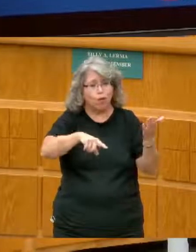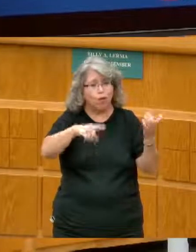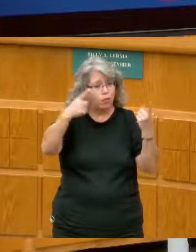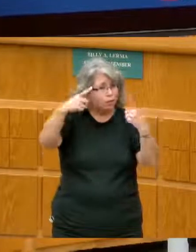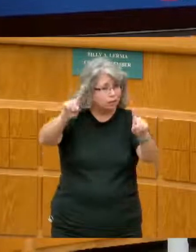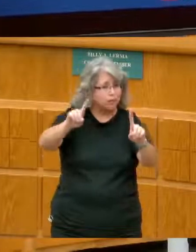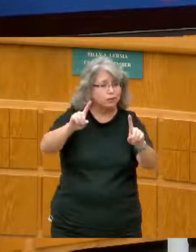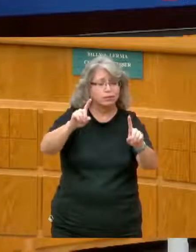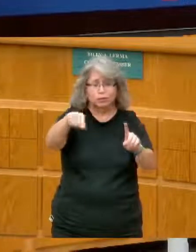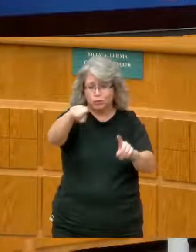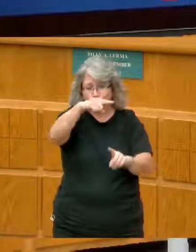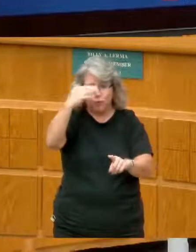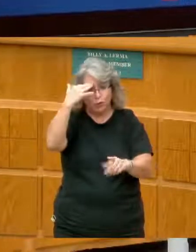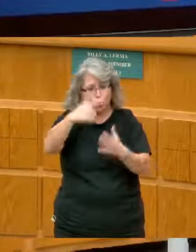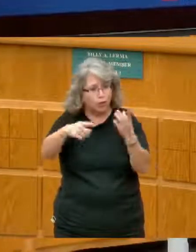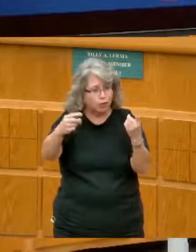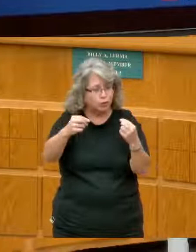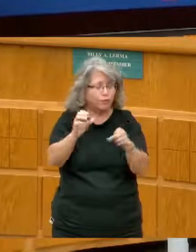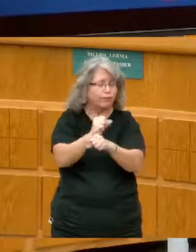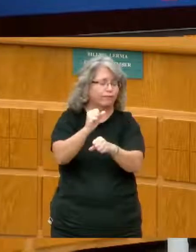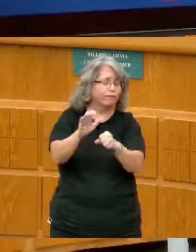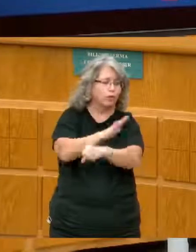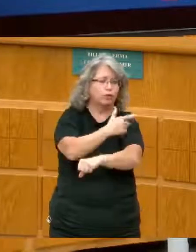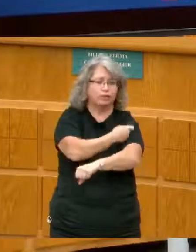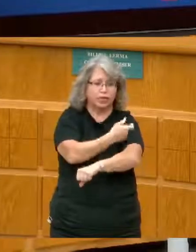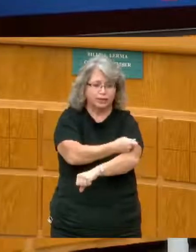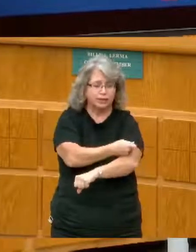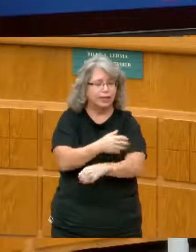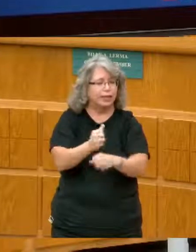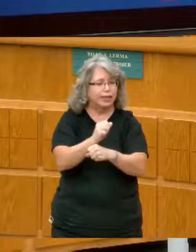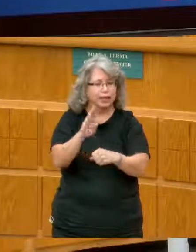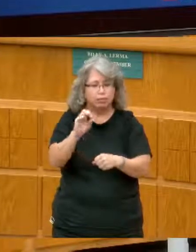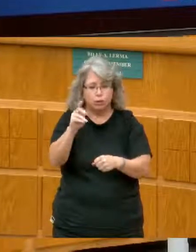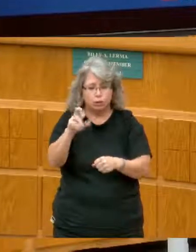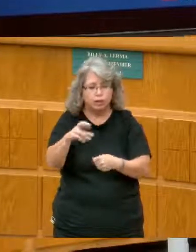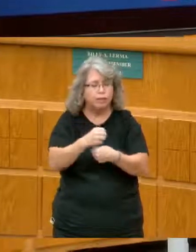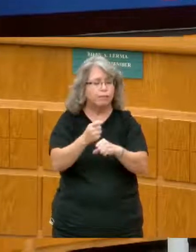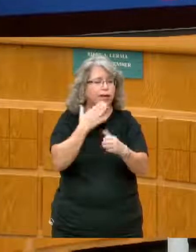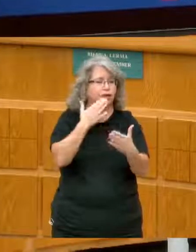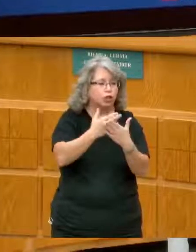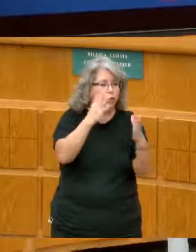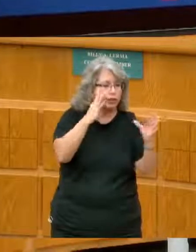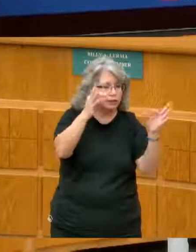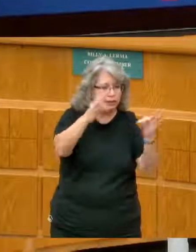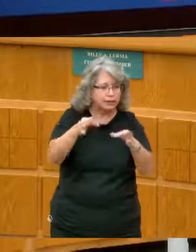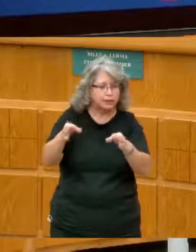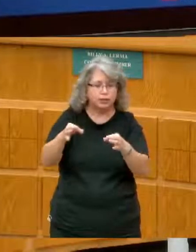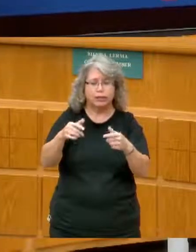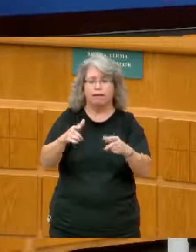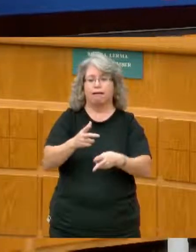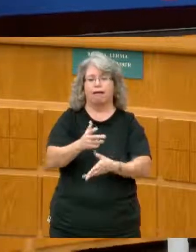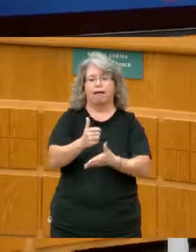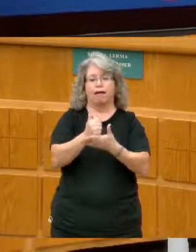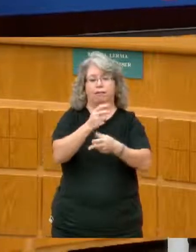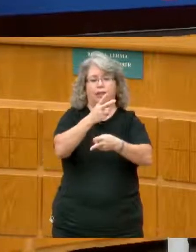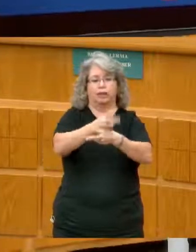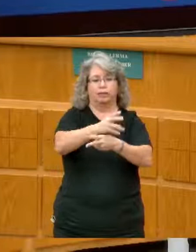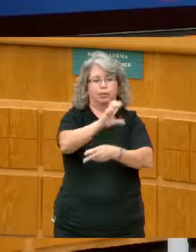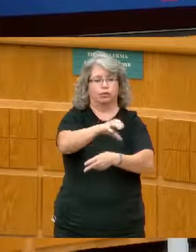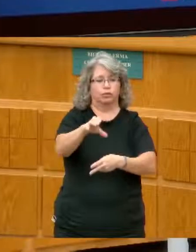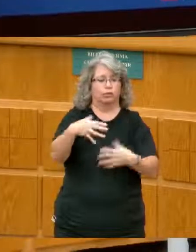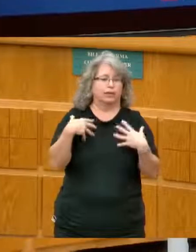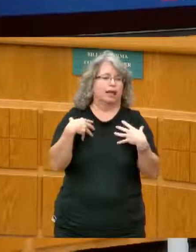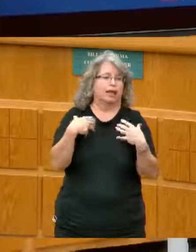fully vaccinated, get your boosters, make good decisions, and let's help keep Corpus Christi healthy.